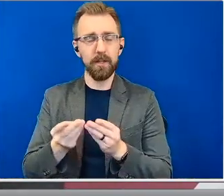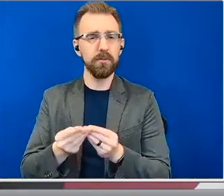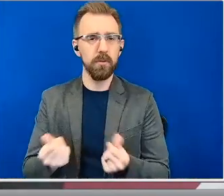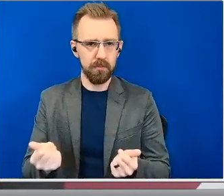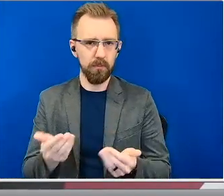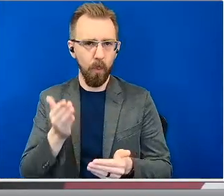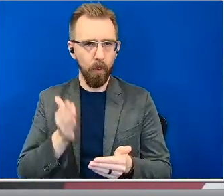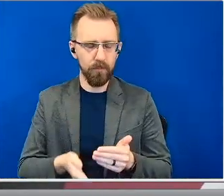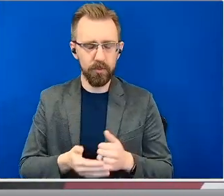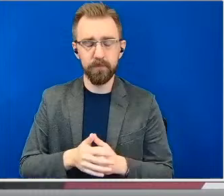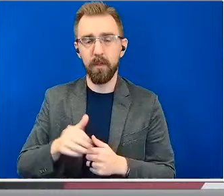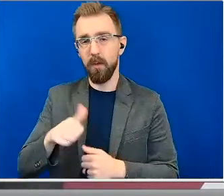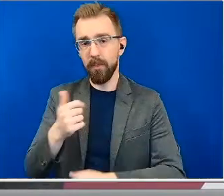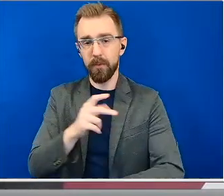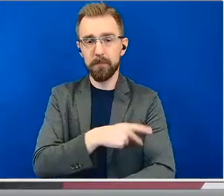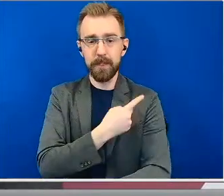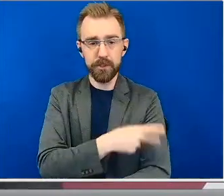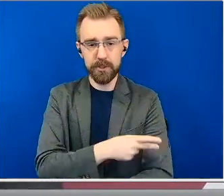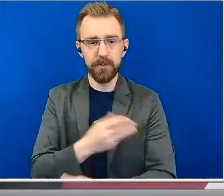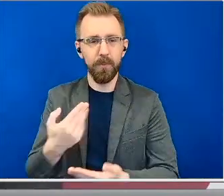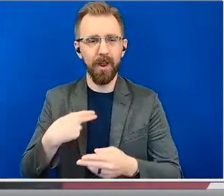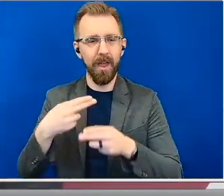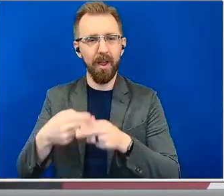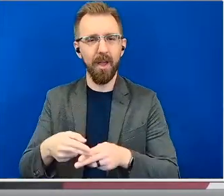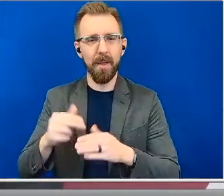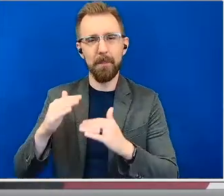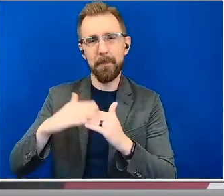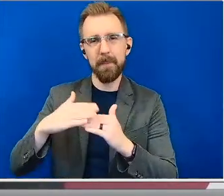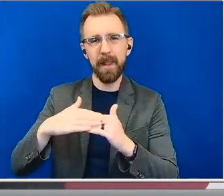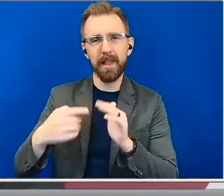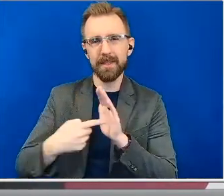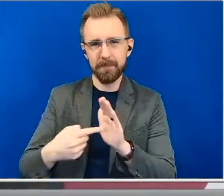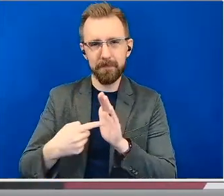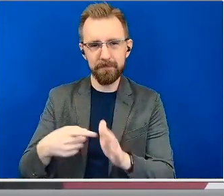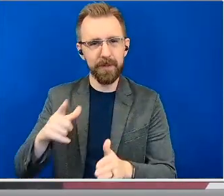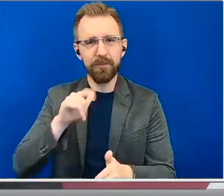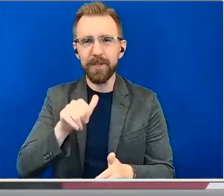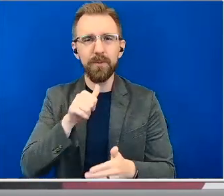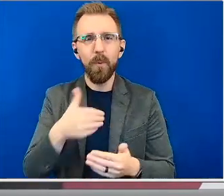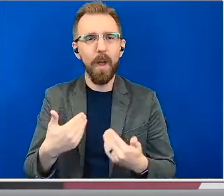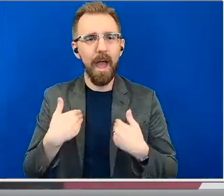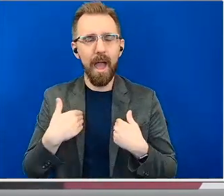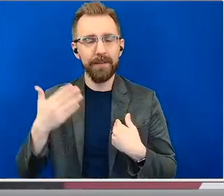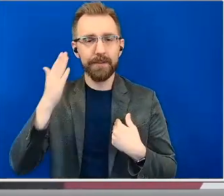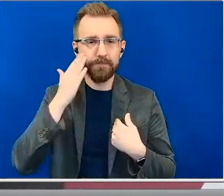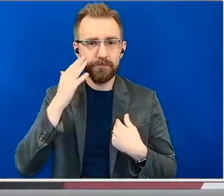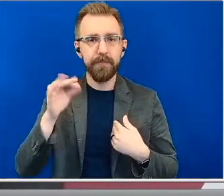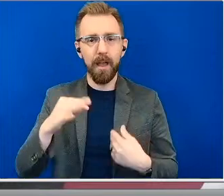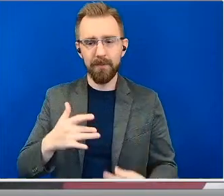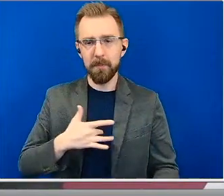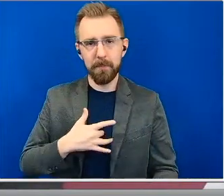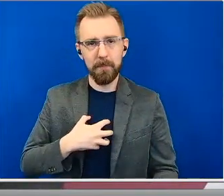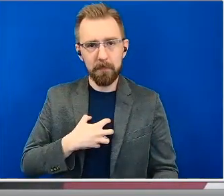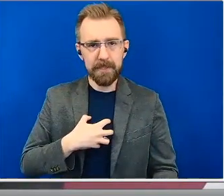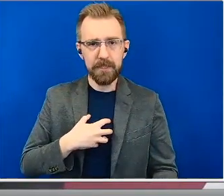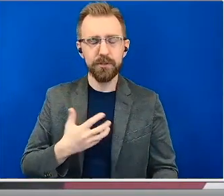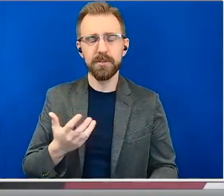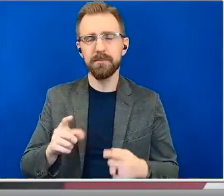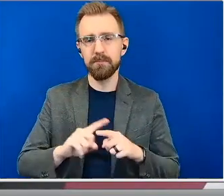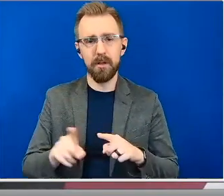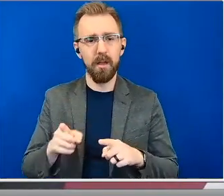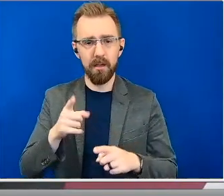they are what I call minimally symptomatic. They really don't have the awareness of palpitations, but they actually are more